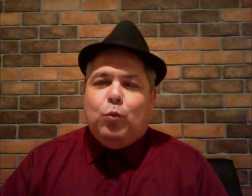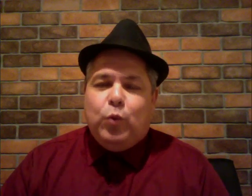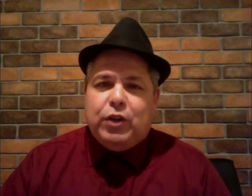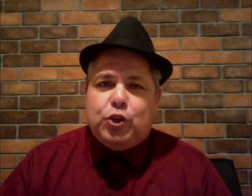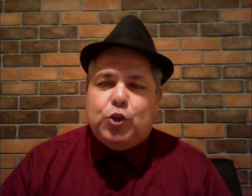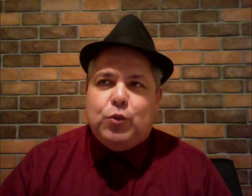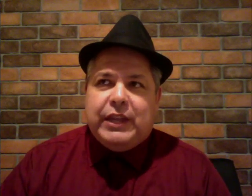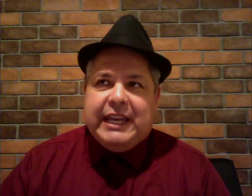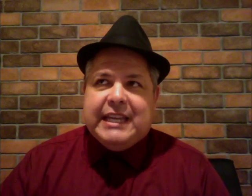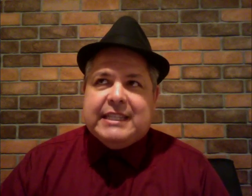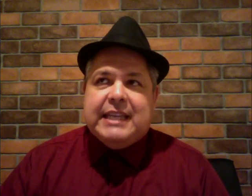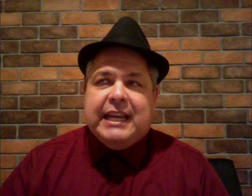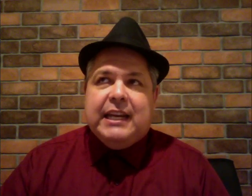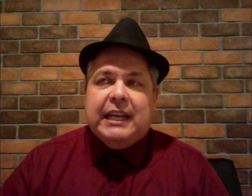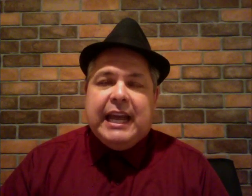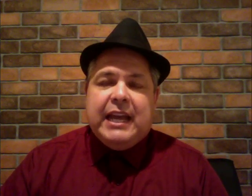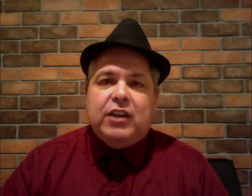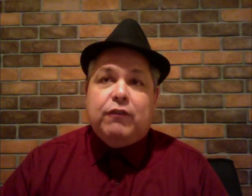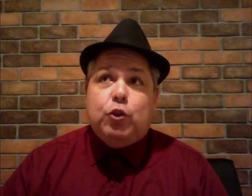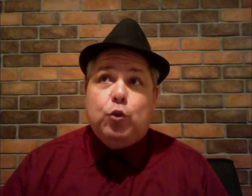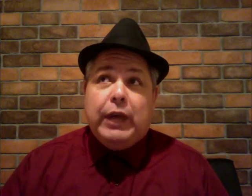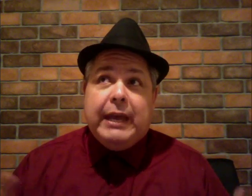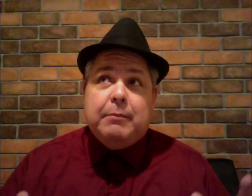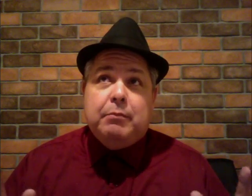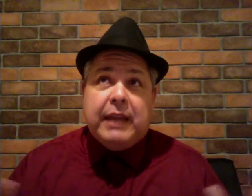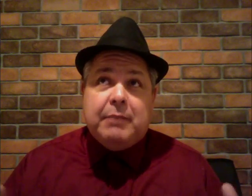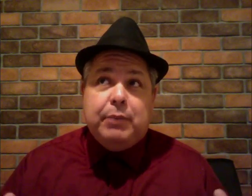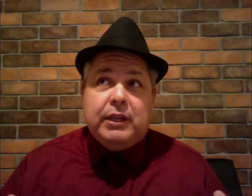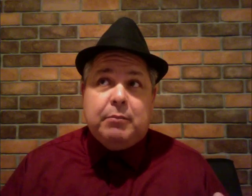the real truth is that in a land